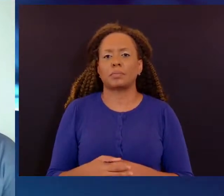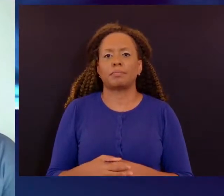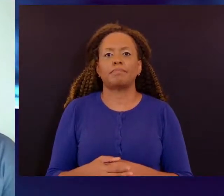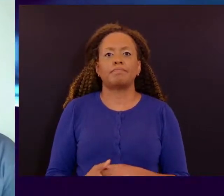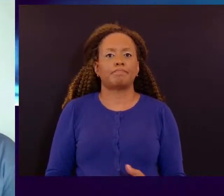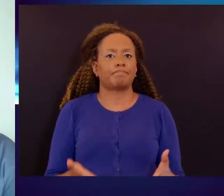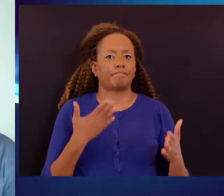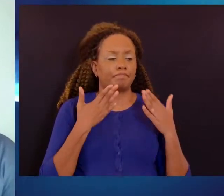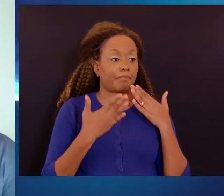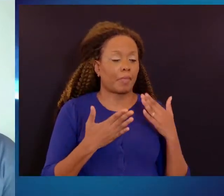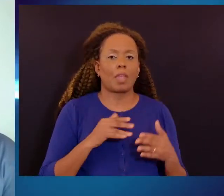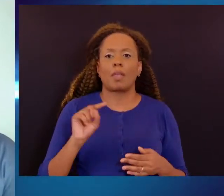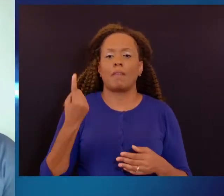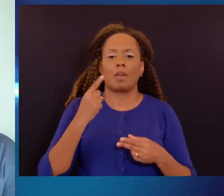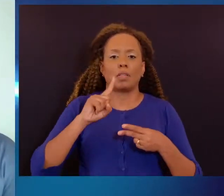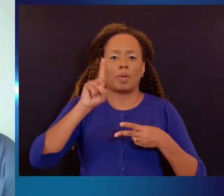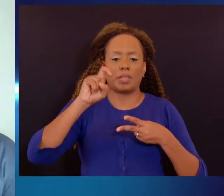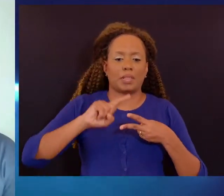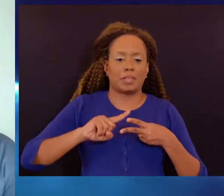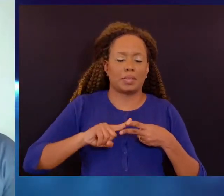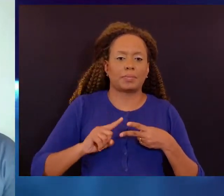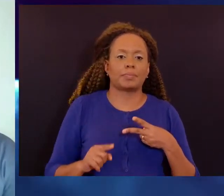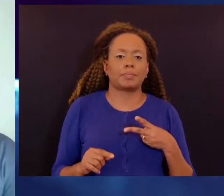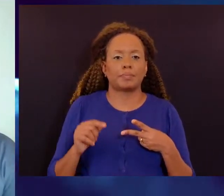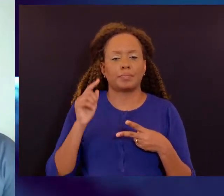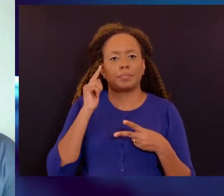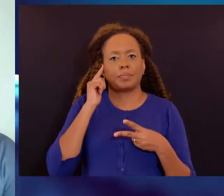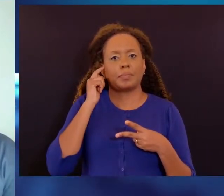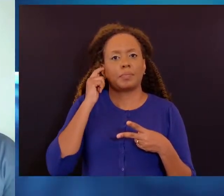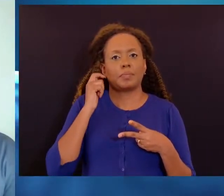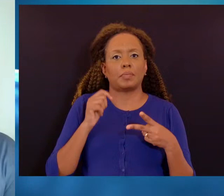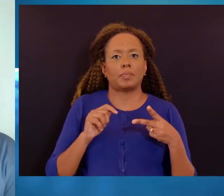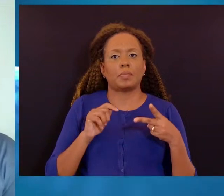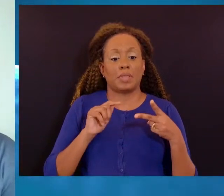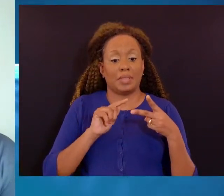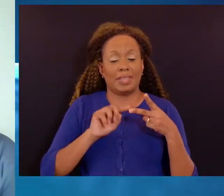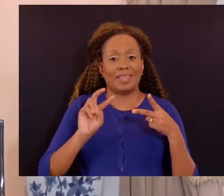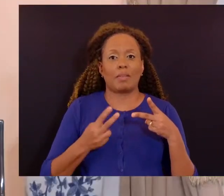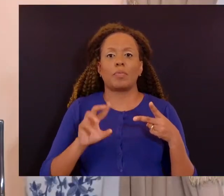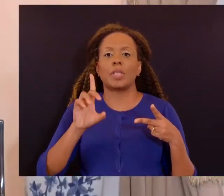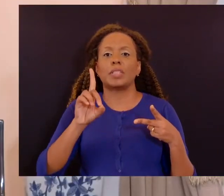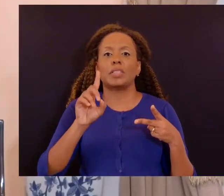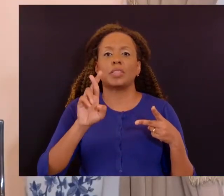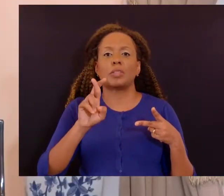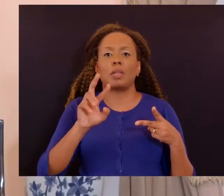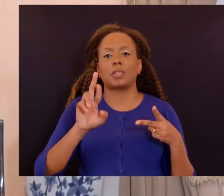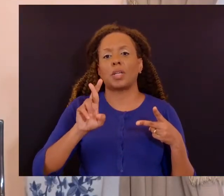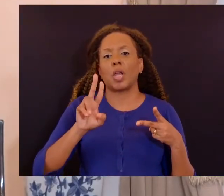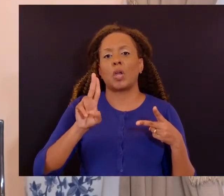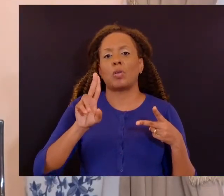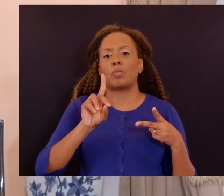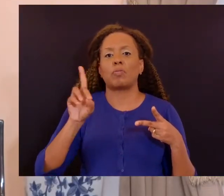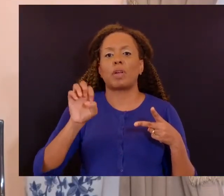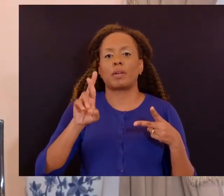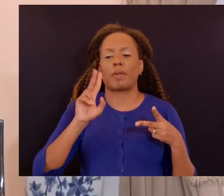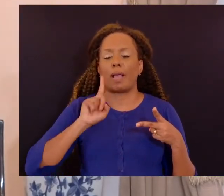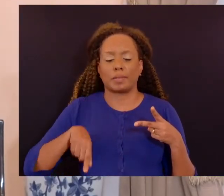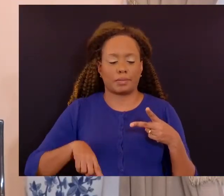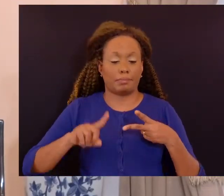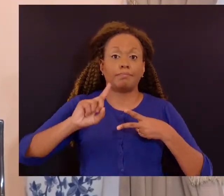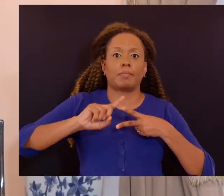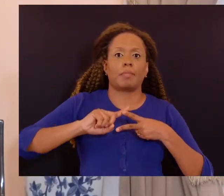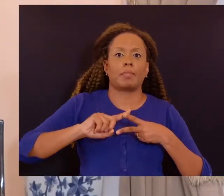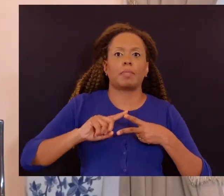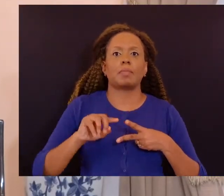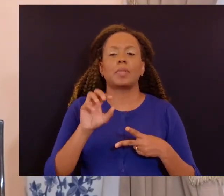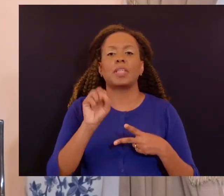Thank you, Colville. I'll take the first question and I'll just have Dr. Rudder just provide the update on the second one. As it relates to space, I must tell you that we've